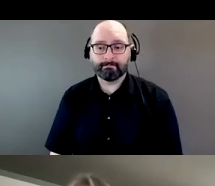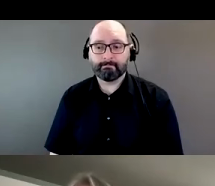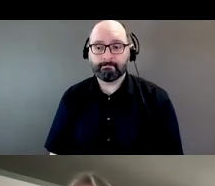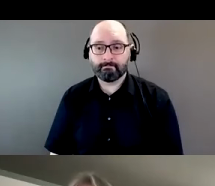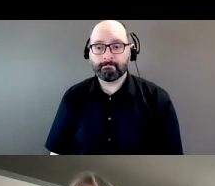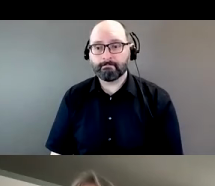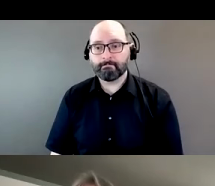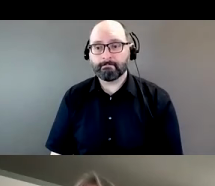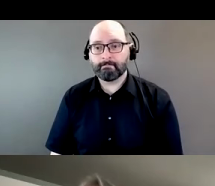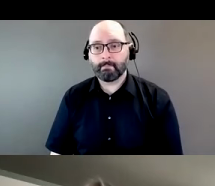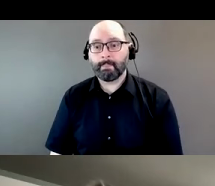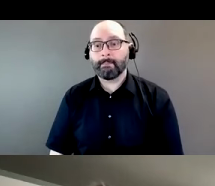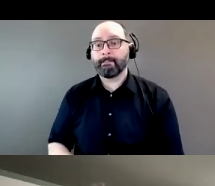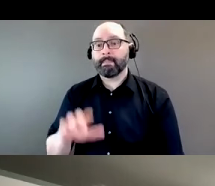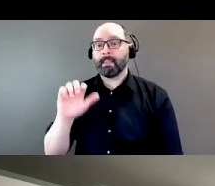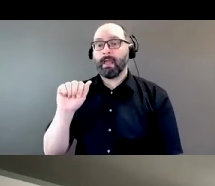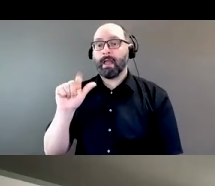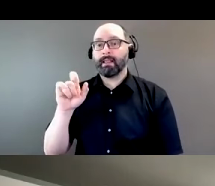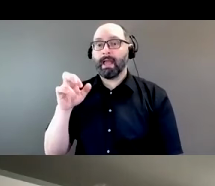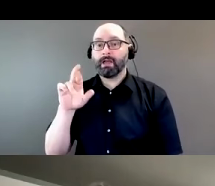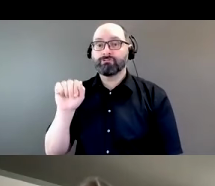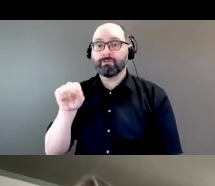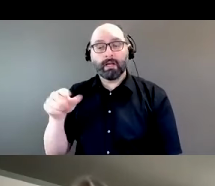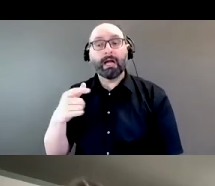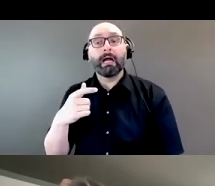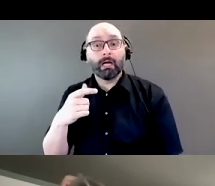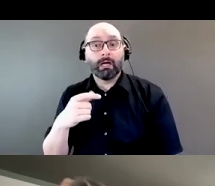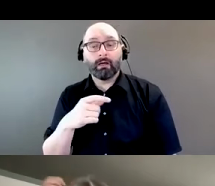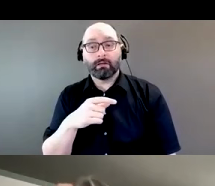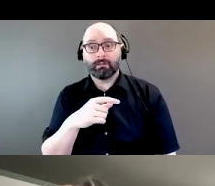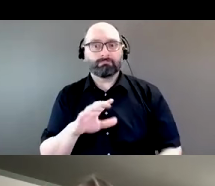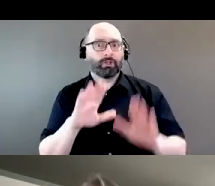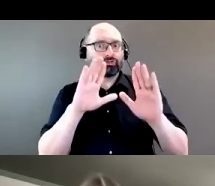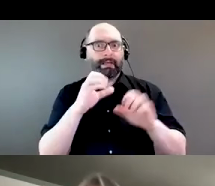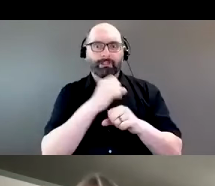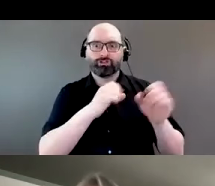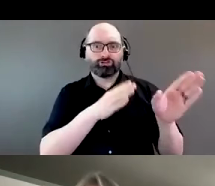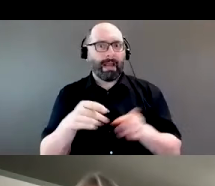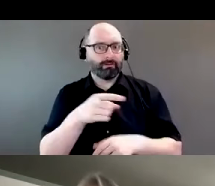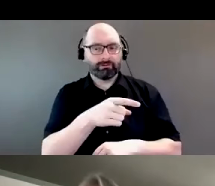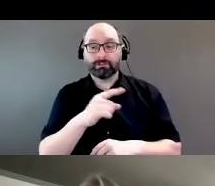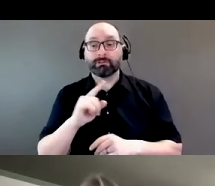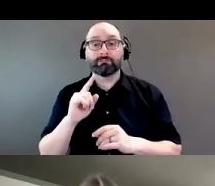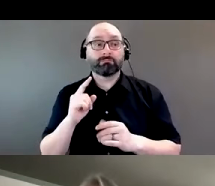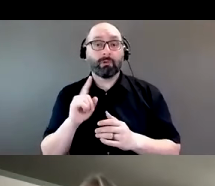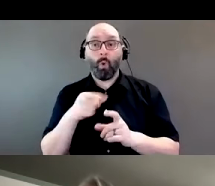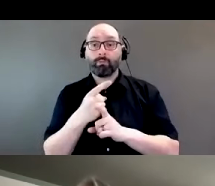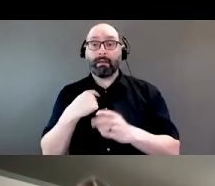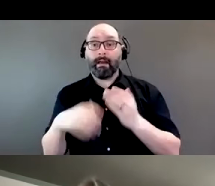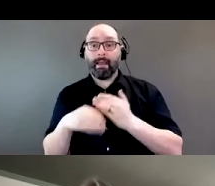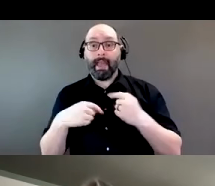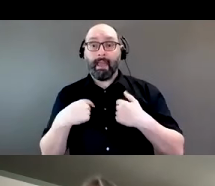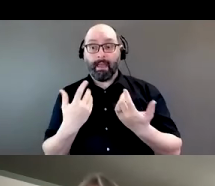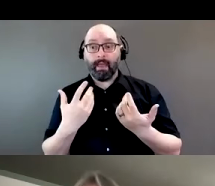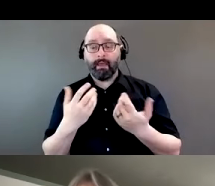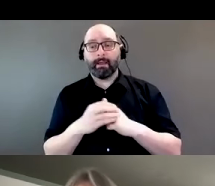Terrific. I think that, you know, those are like great strategies. And the only thing that I would add is